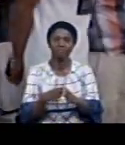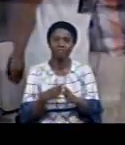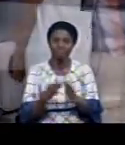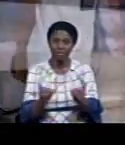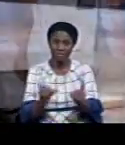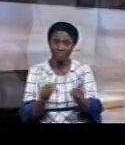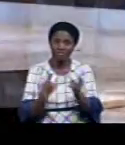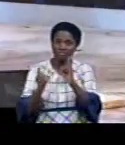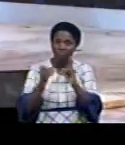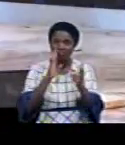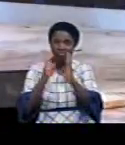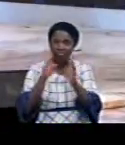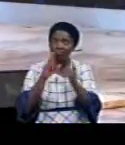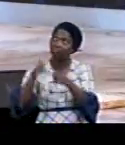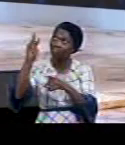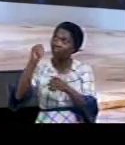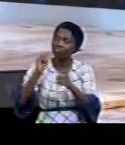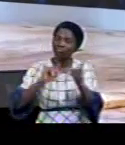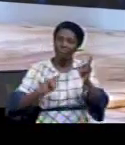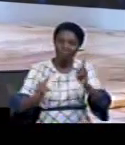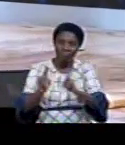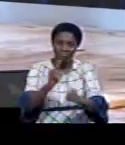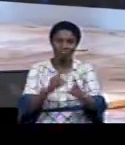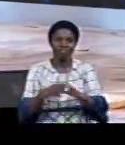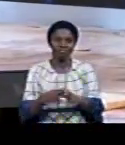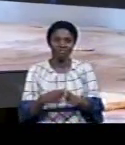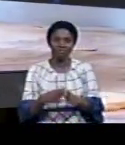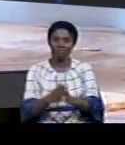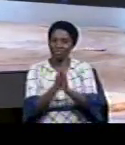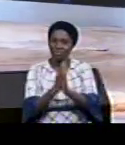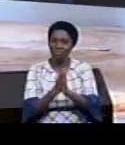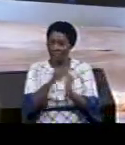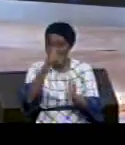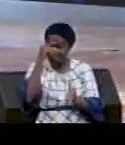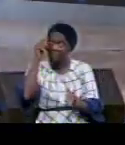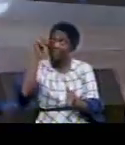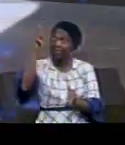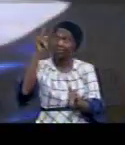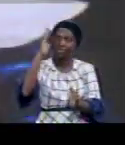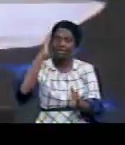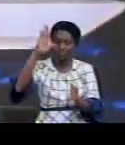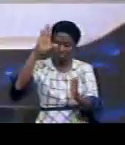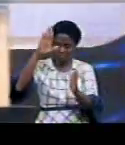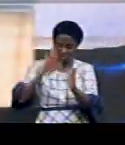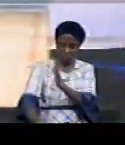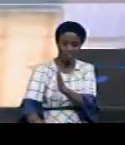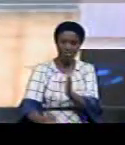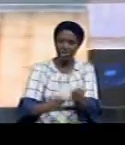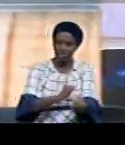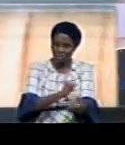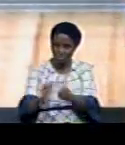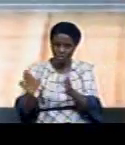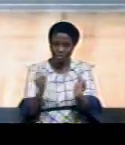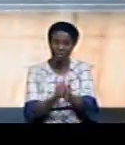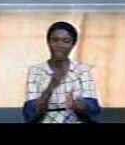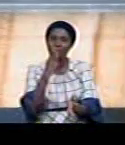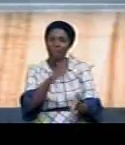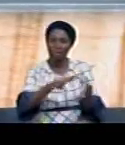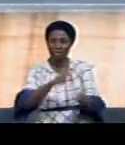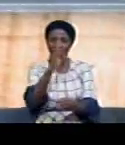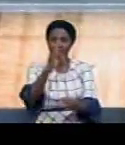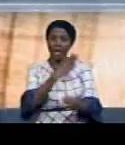Tell him. He will subdue you. That spirit, it will